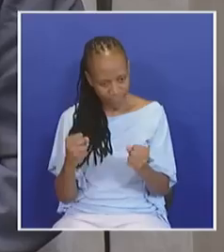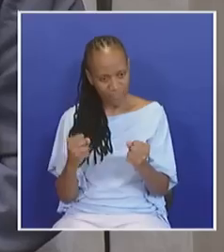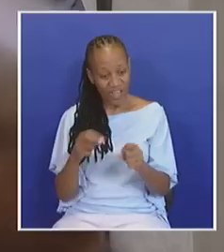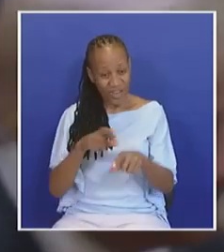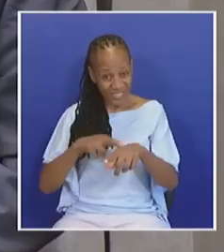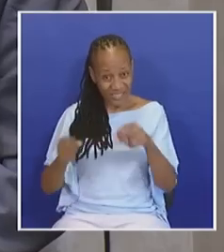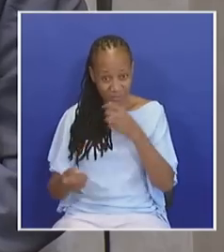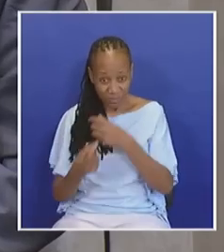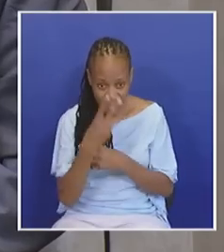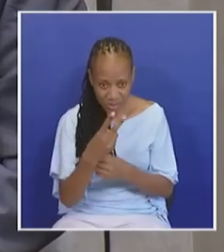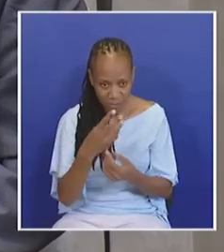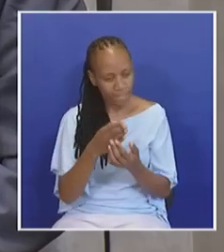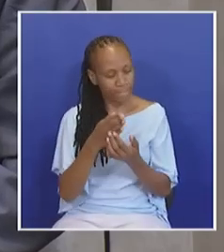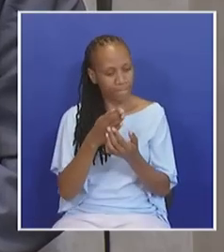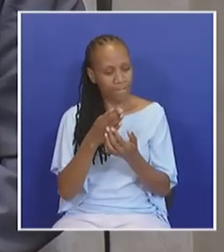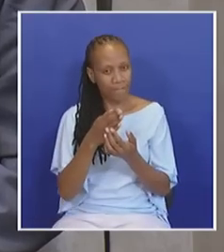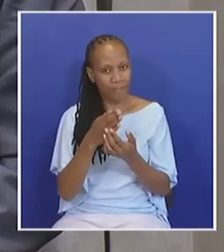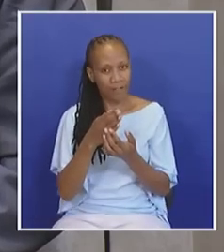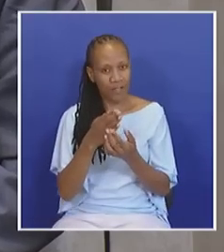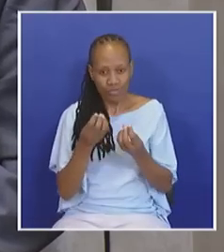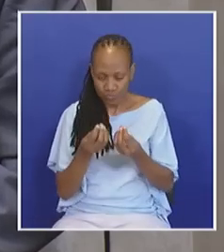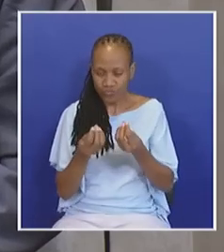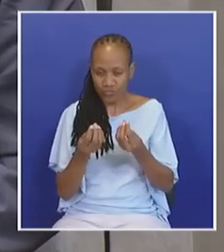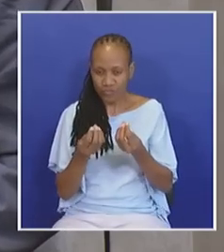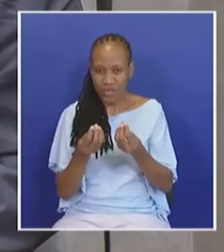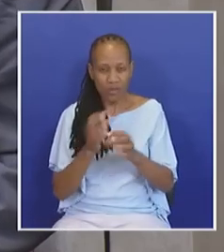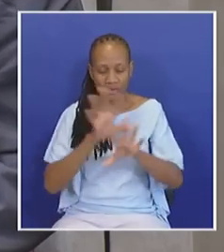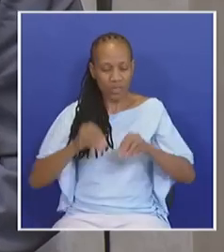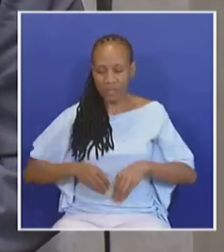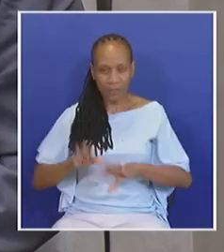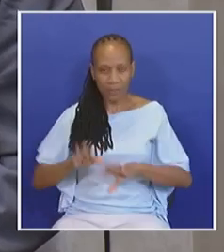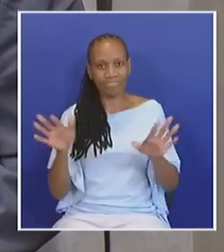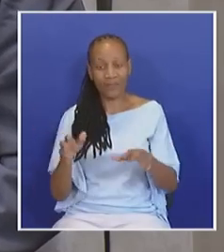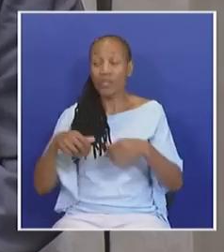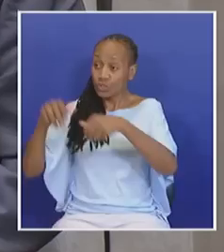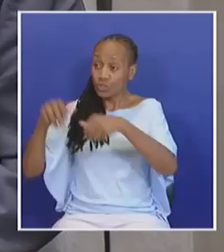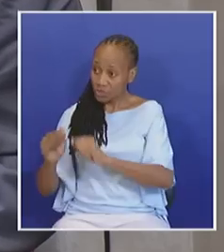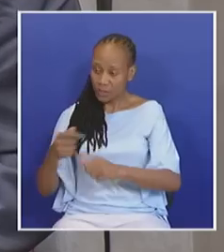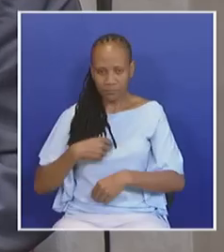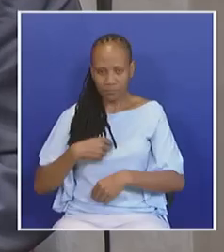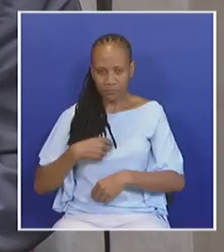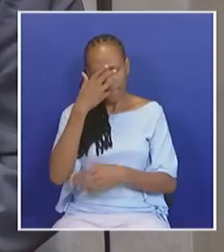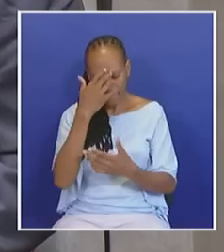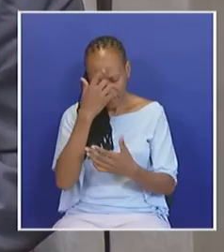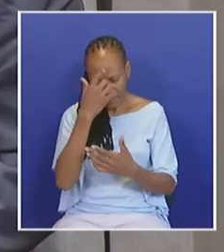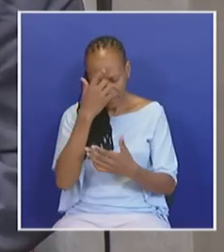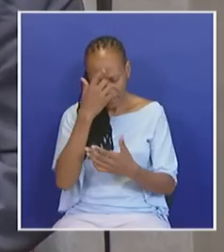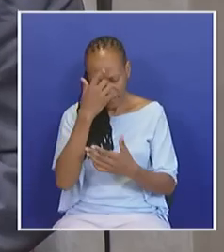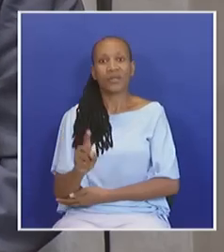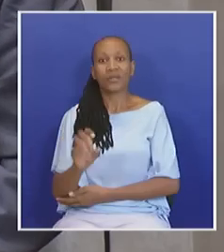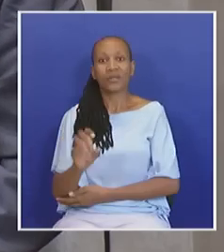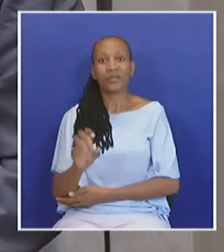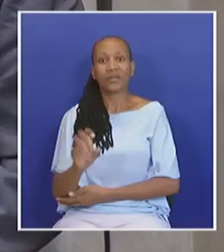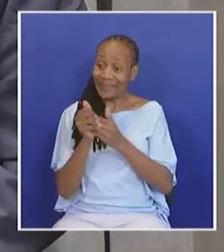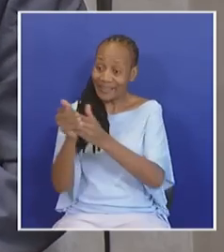racism. Madam Chairperson, I have faith in our nation, and we, as leaders of South Africa, have a